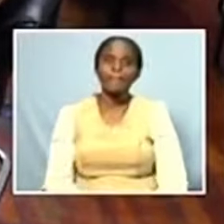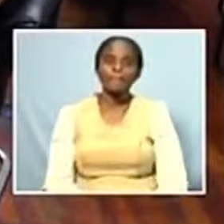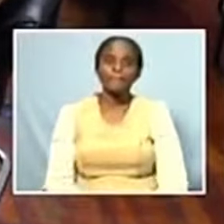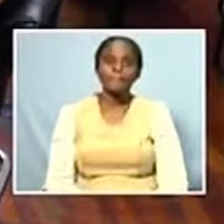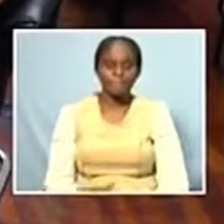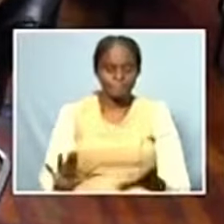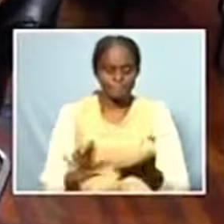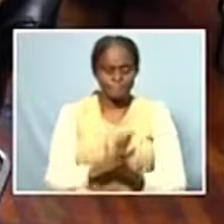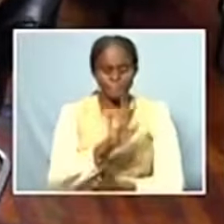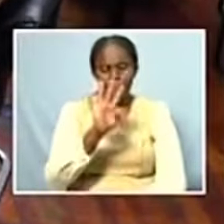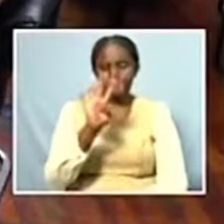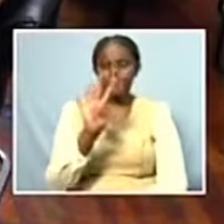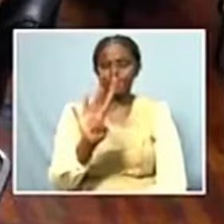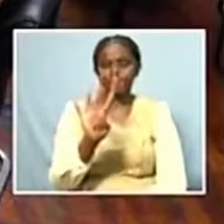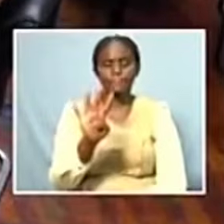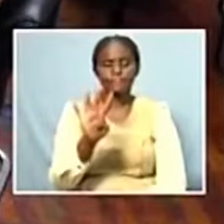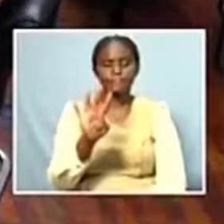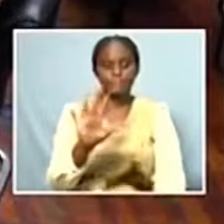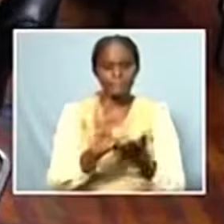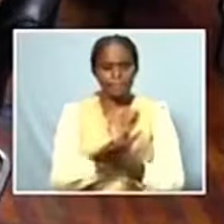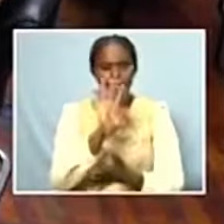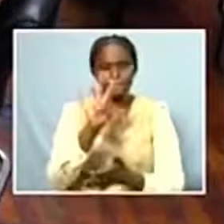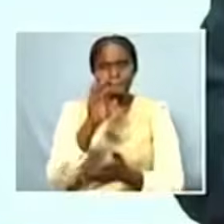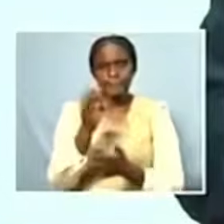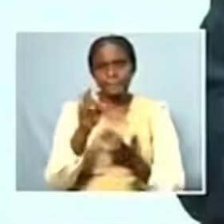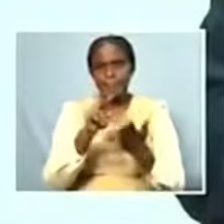on page 4 of the report,